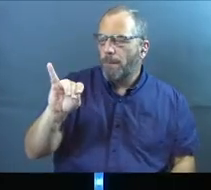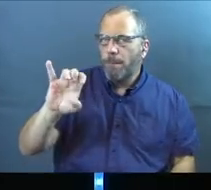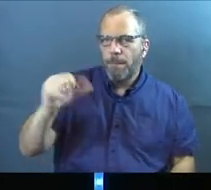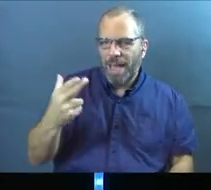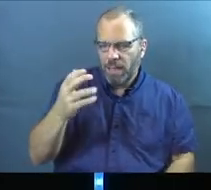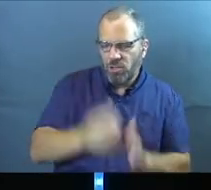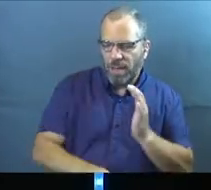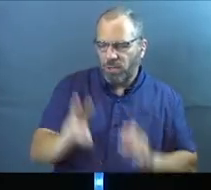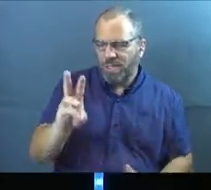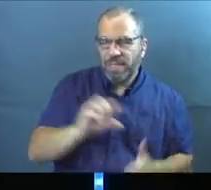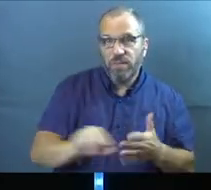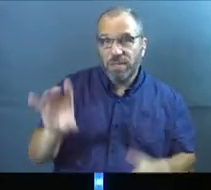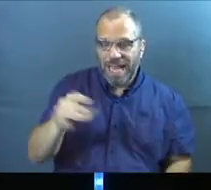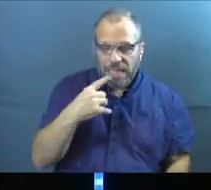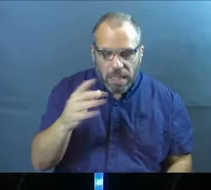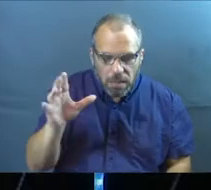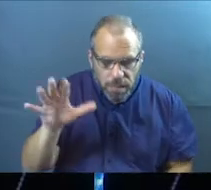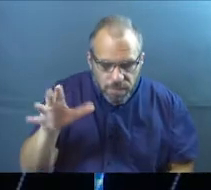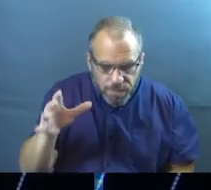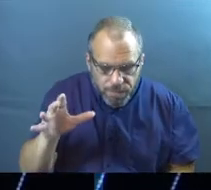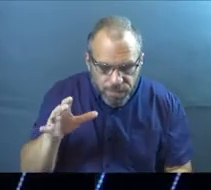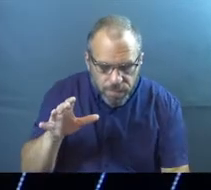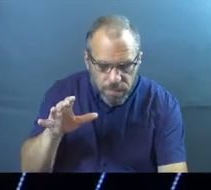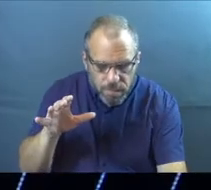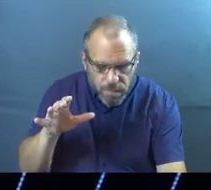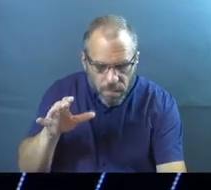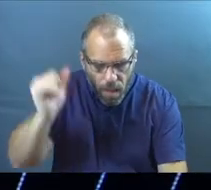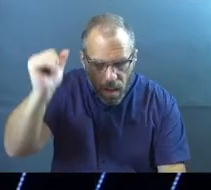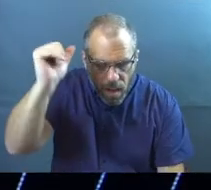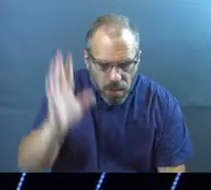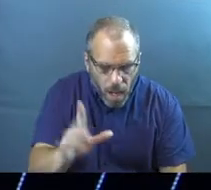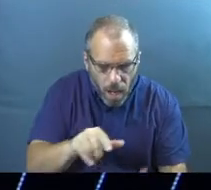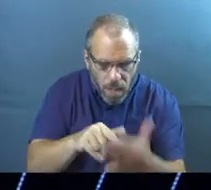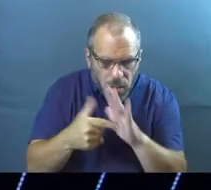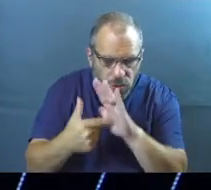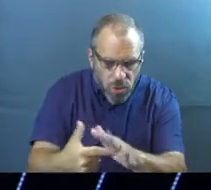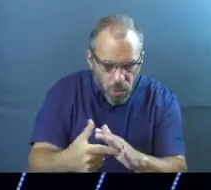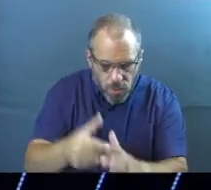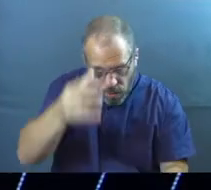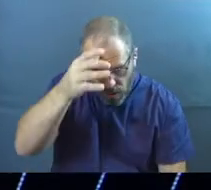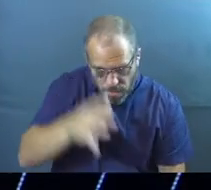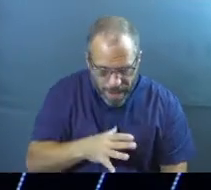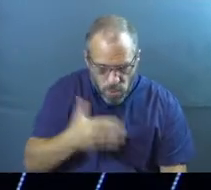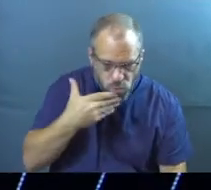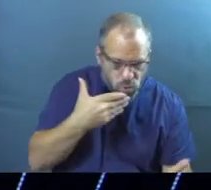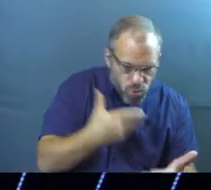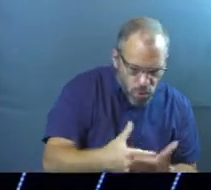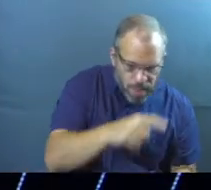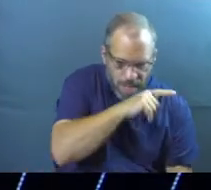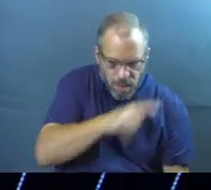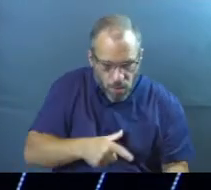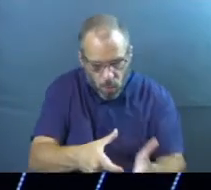Micah 6:8 comes along and says, God has shown you, O man, what is good